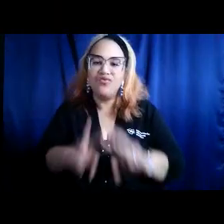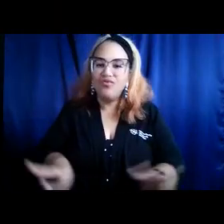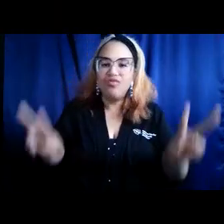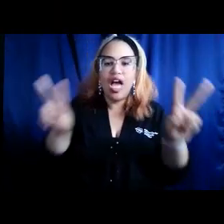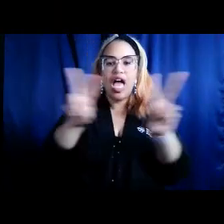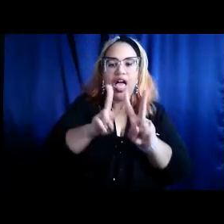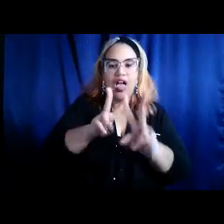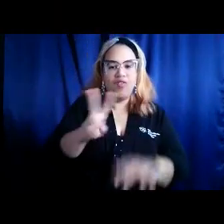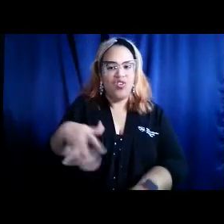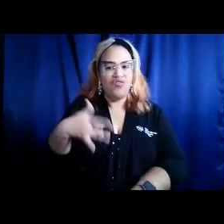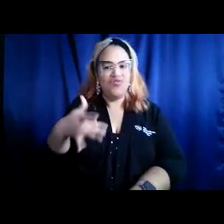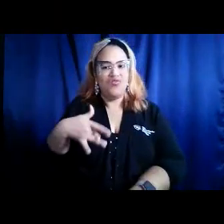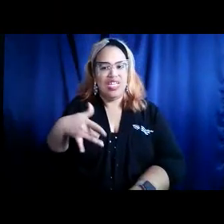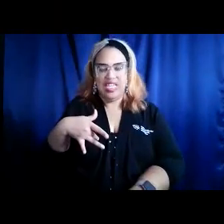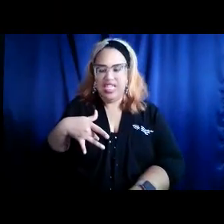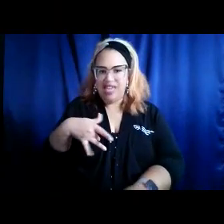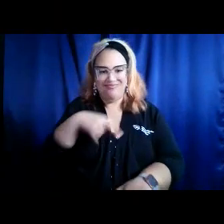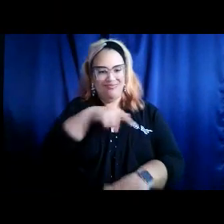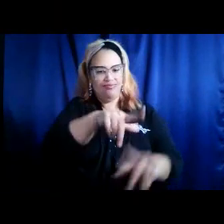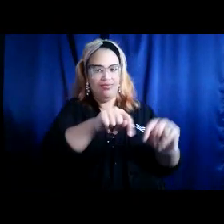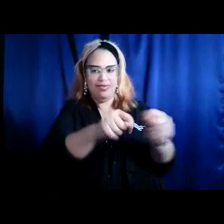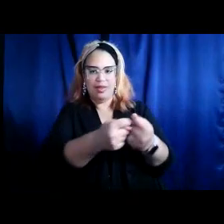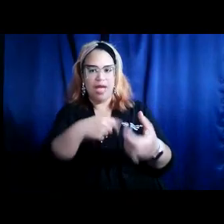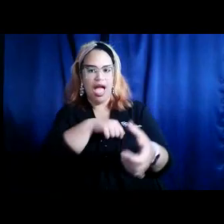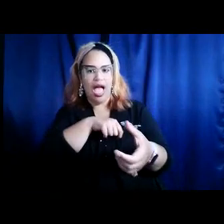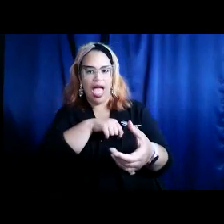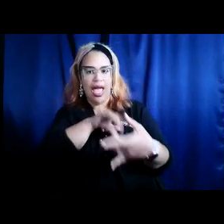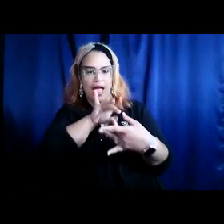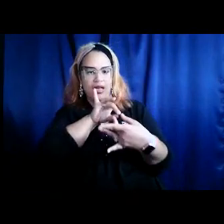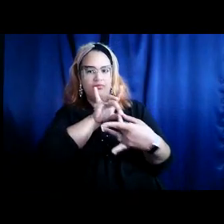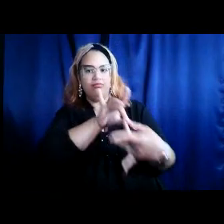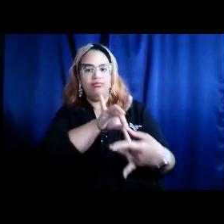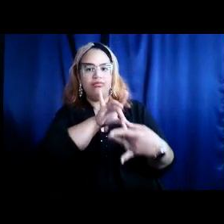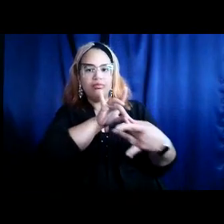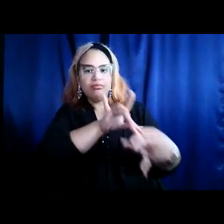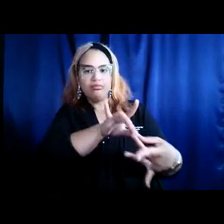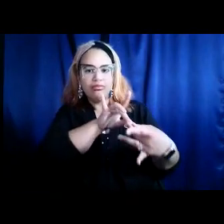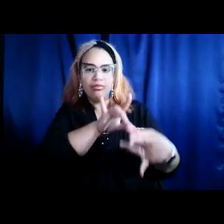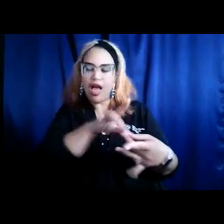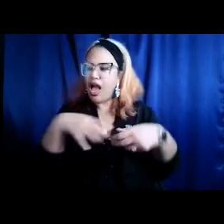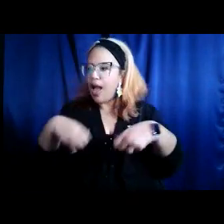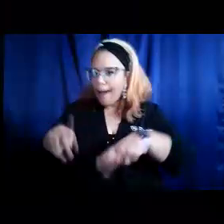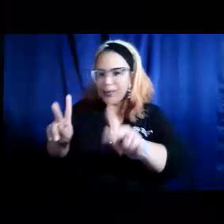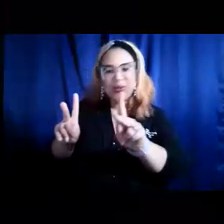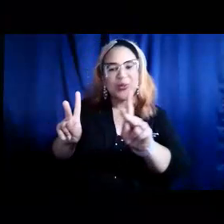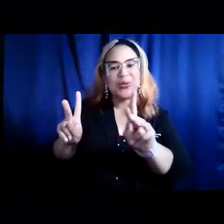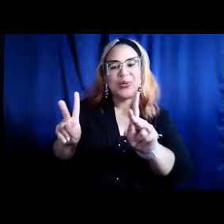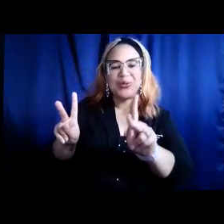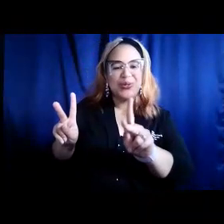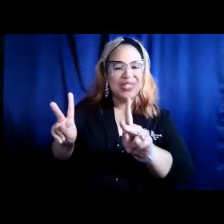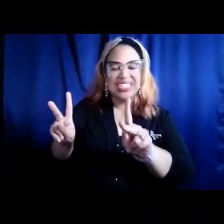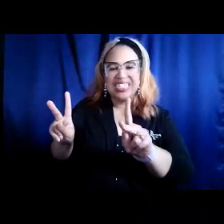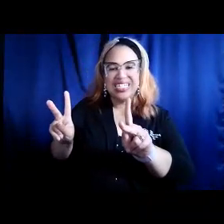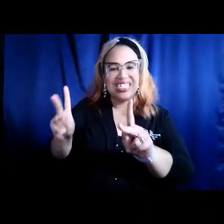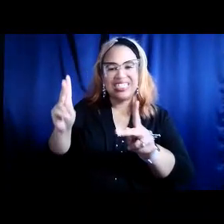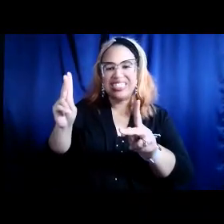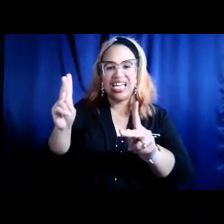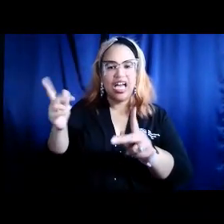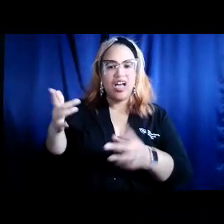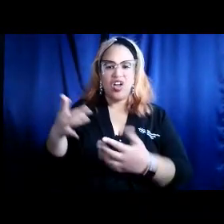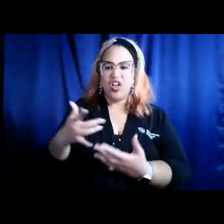they're a part of the team, equal experiences, opportunities for everyone. All are what these are wonderful,